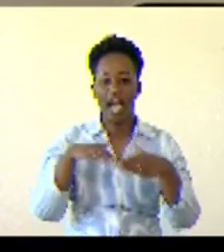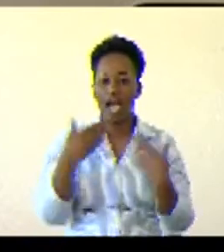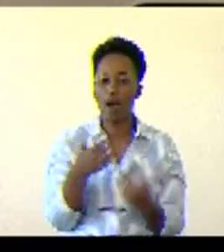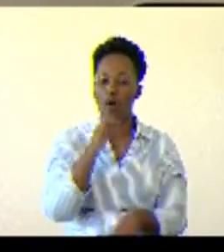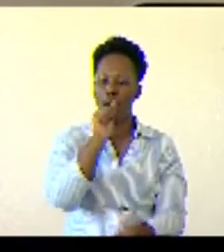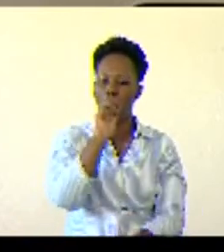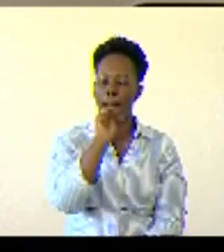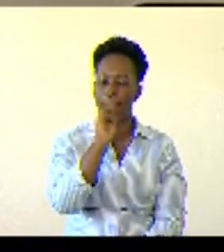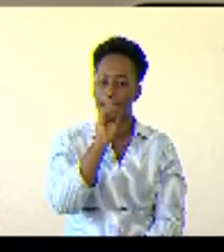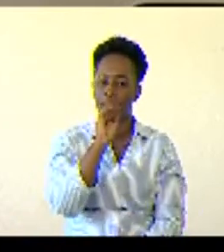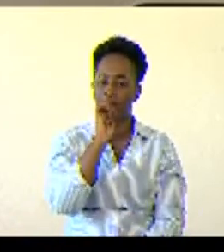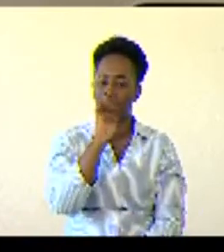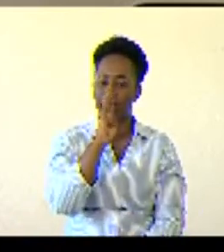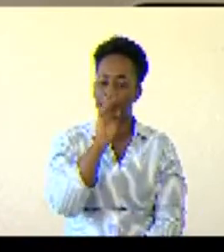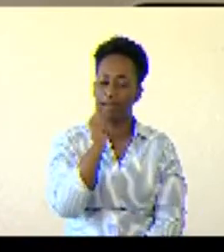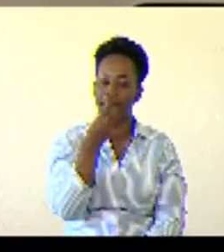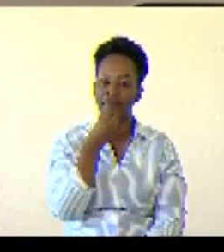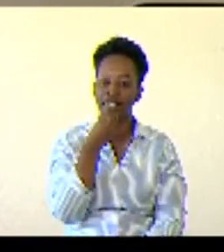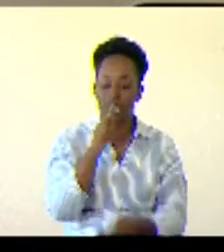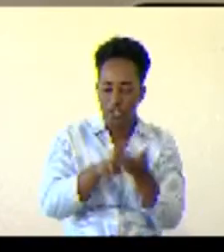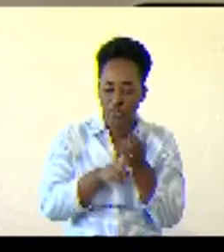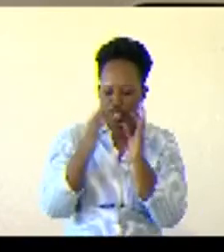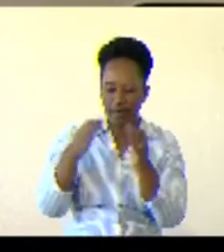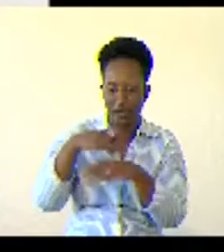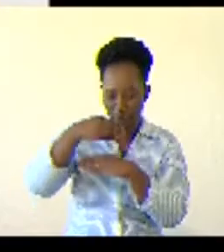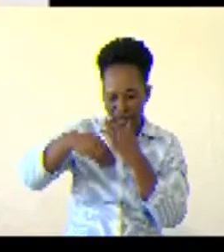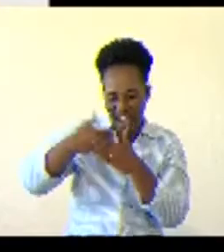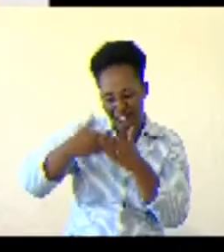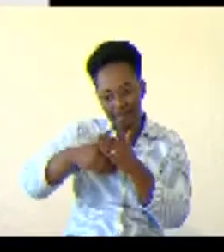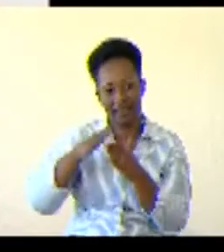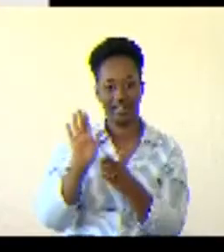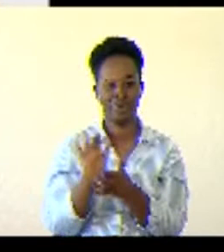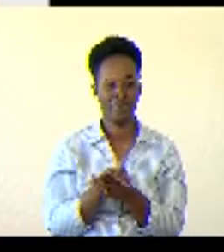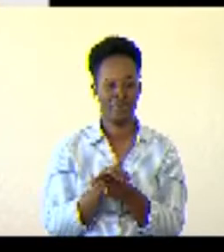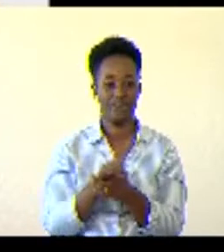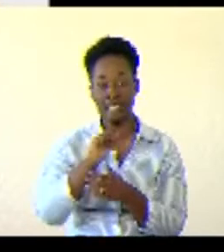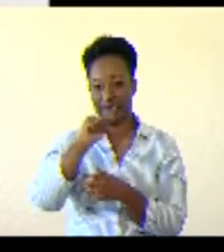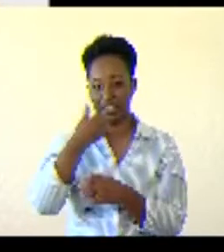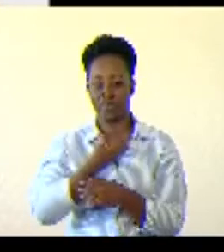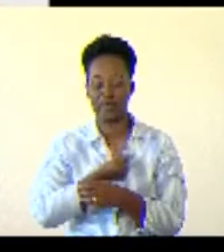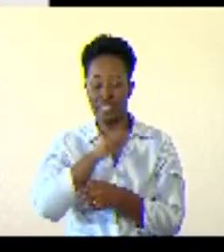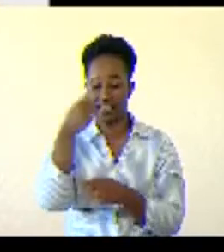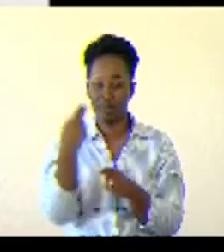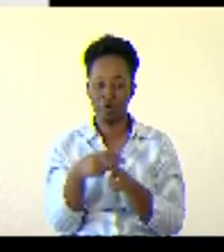feeds, engulfing and surrounding. That one is called phagocytosis. Then we have another which is called